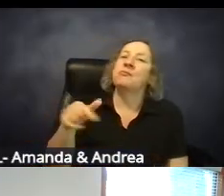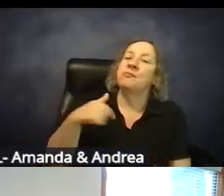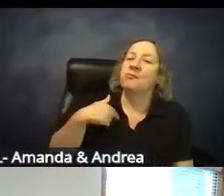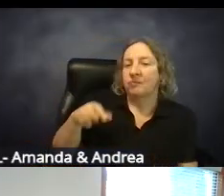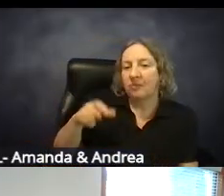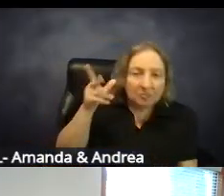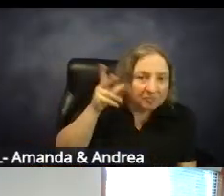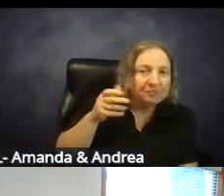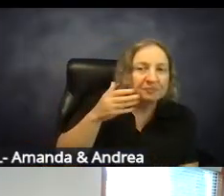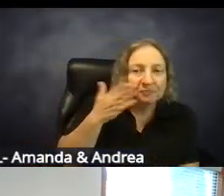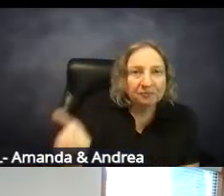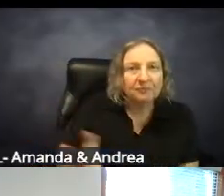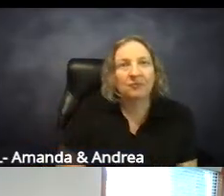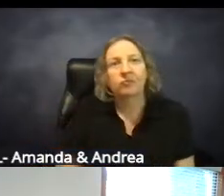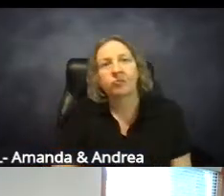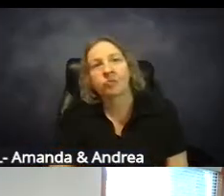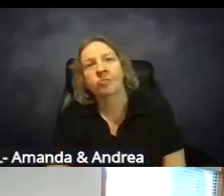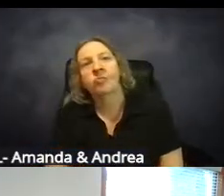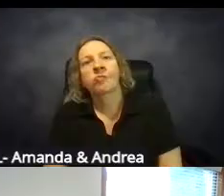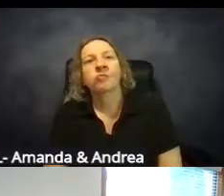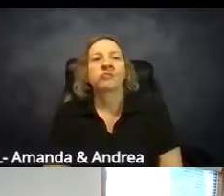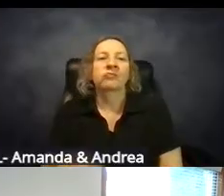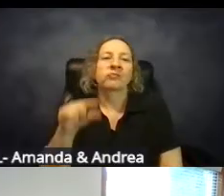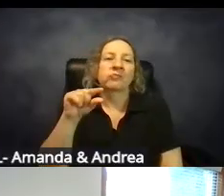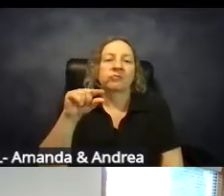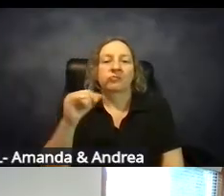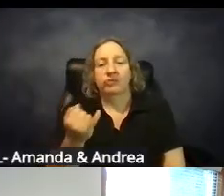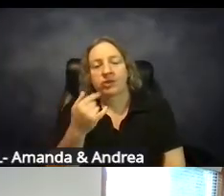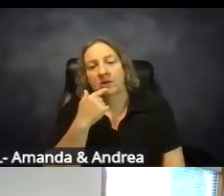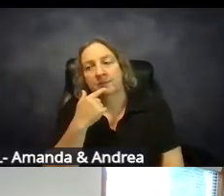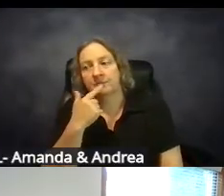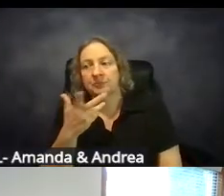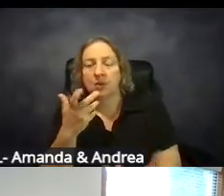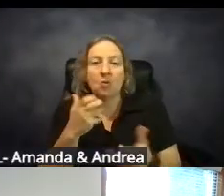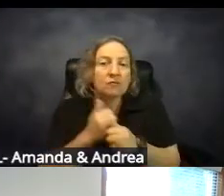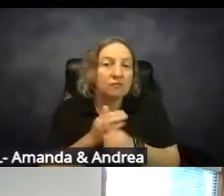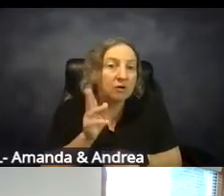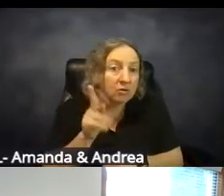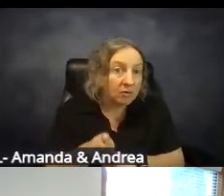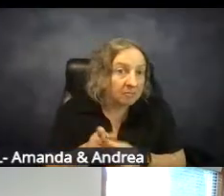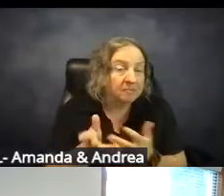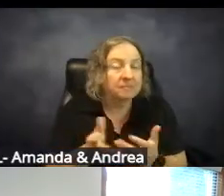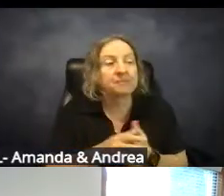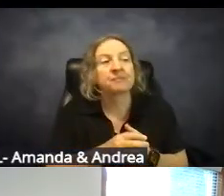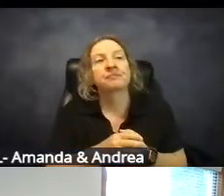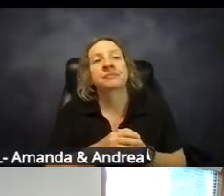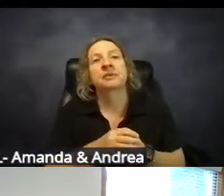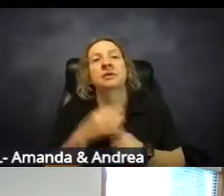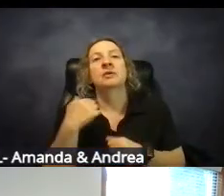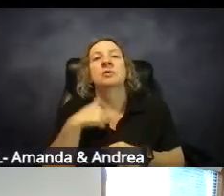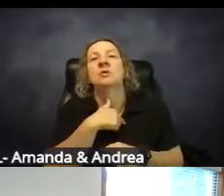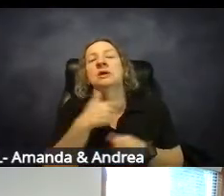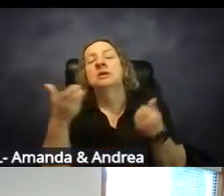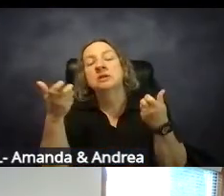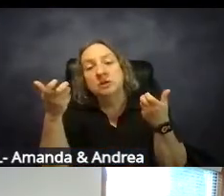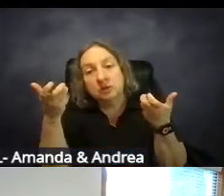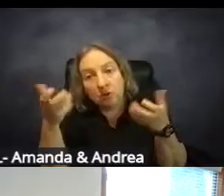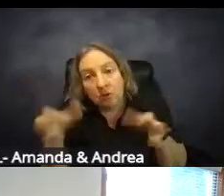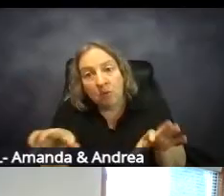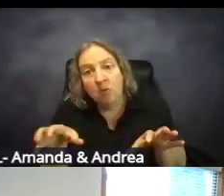you. And I just wanted to follow up. We don't want